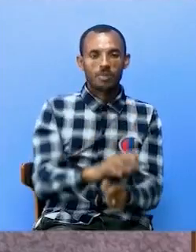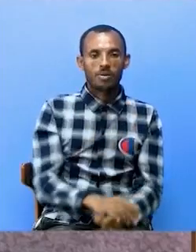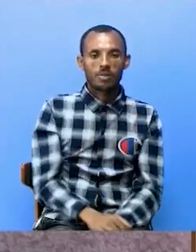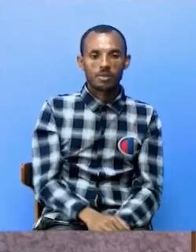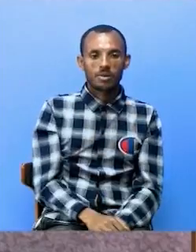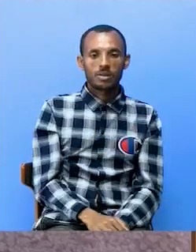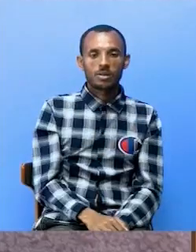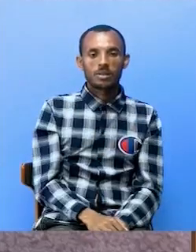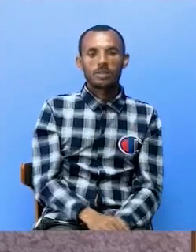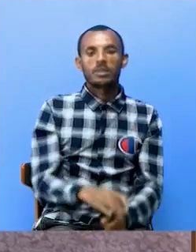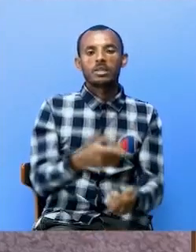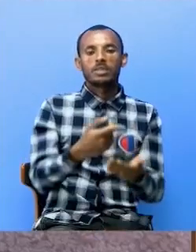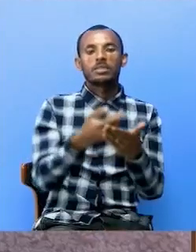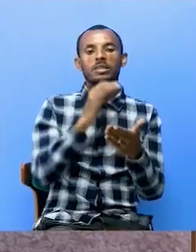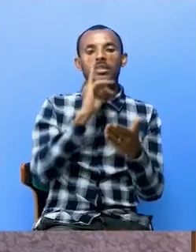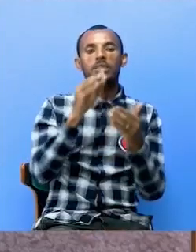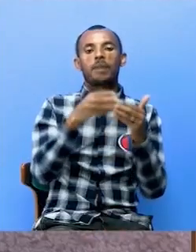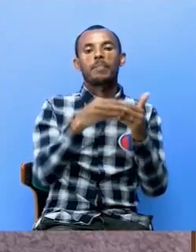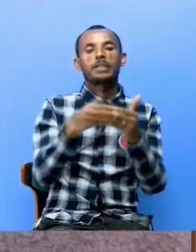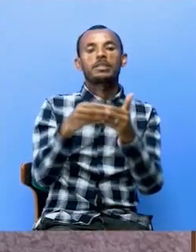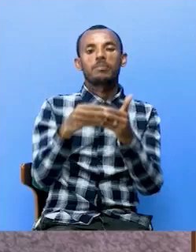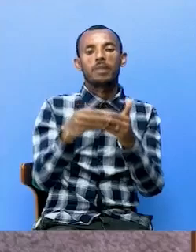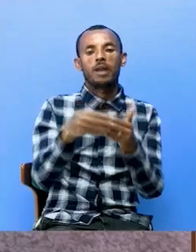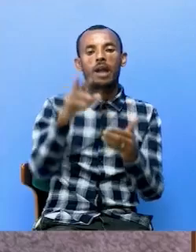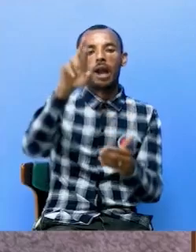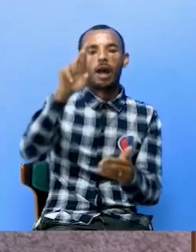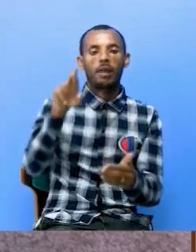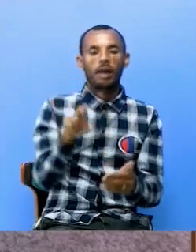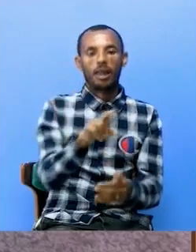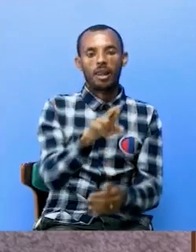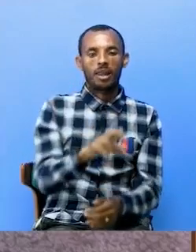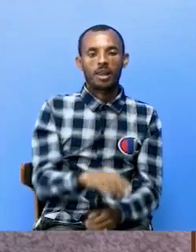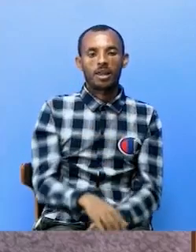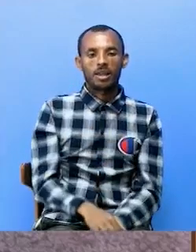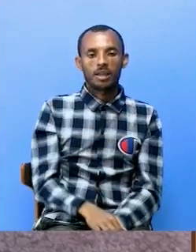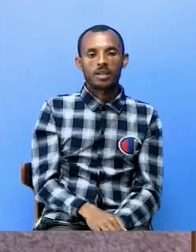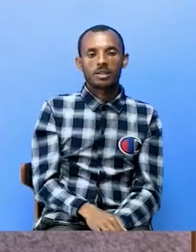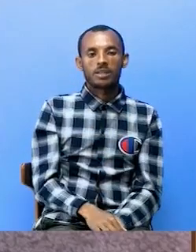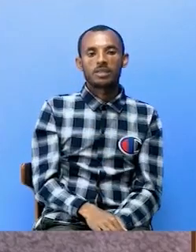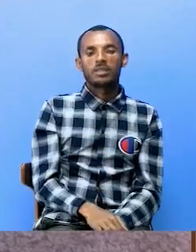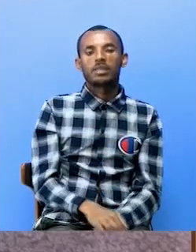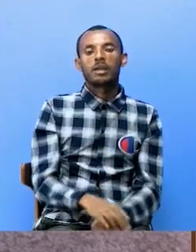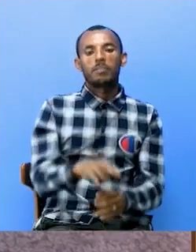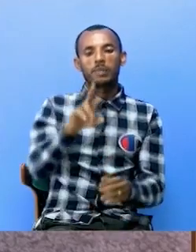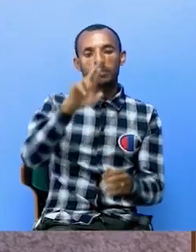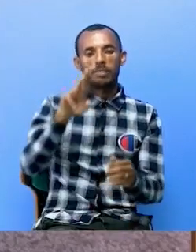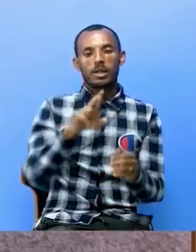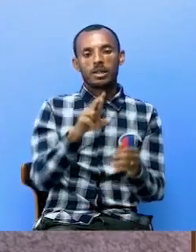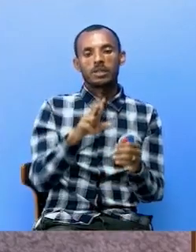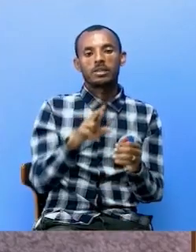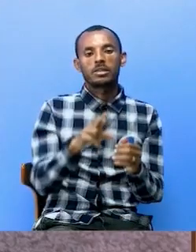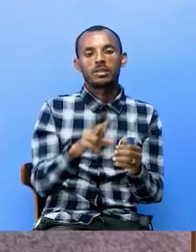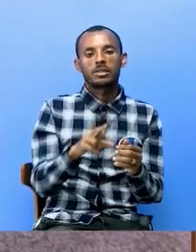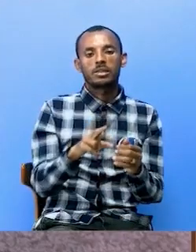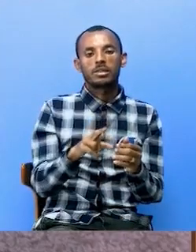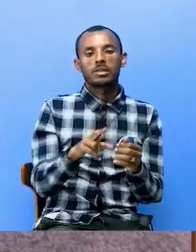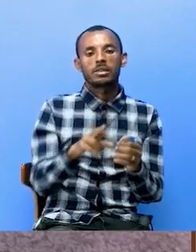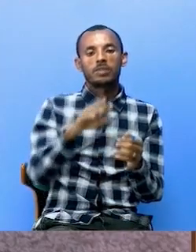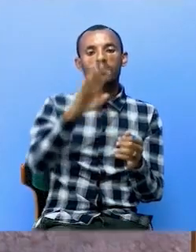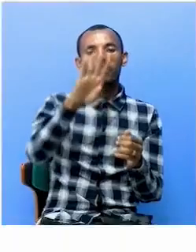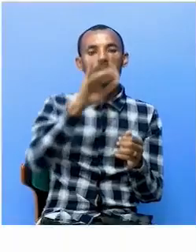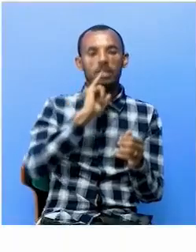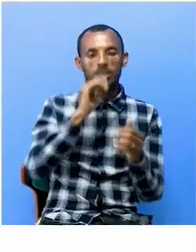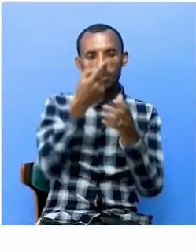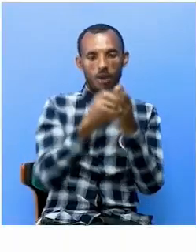Okay, this is a principal radical, okay, a principal square root. Okay, the principal square root of 4